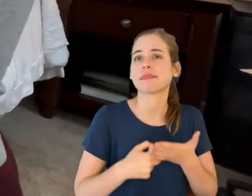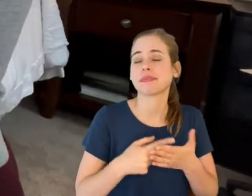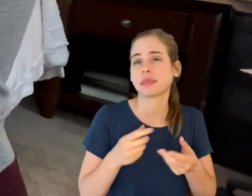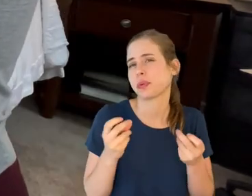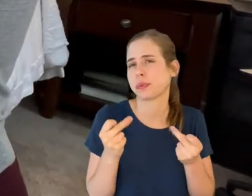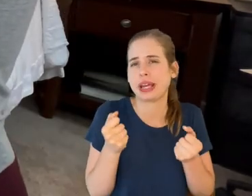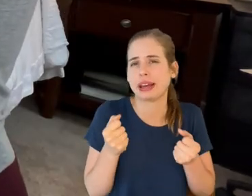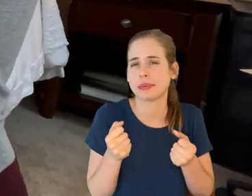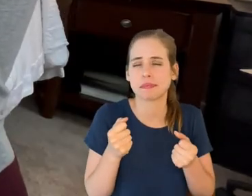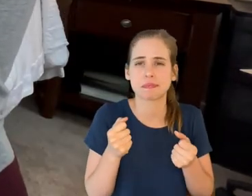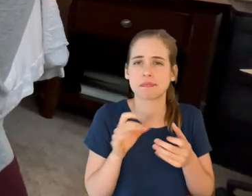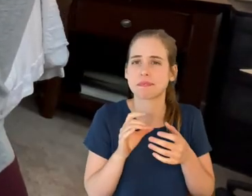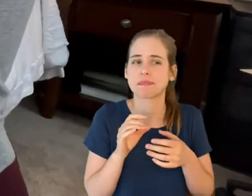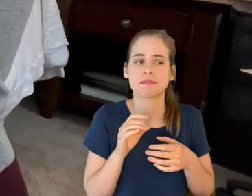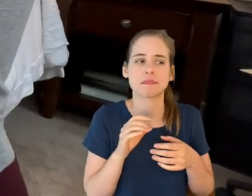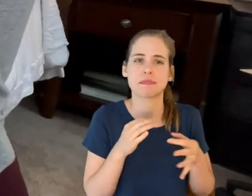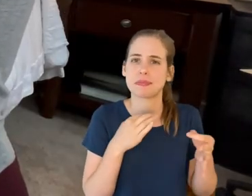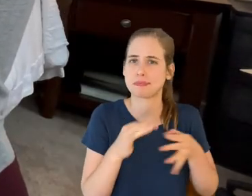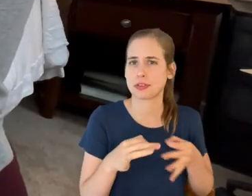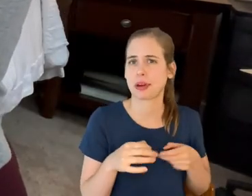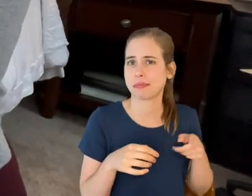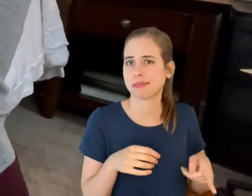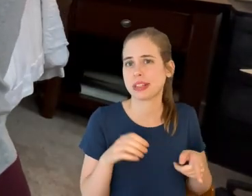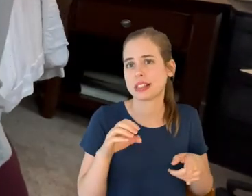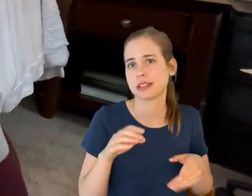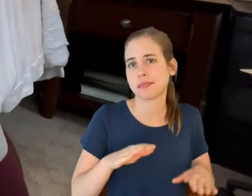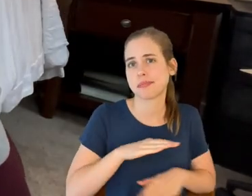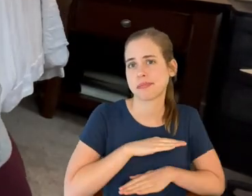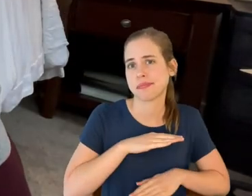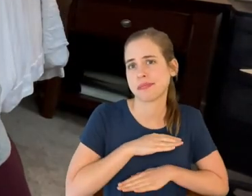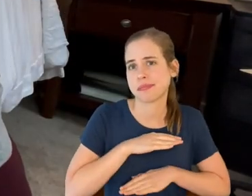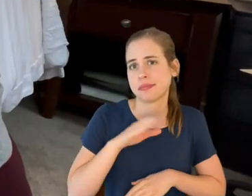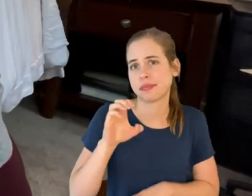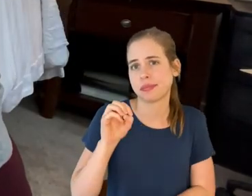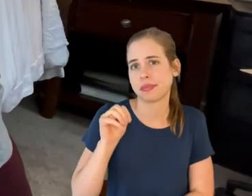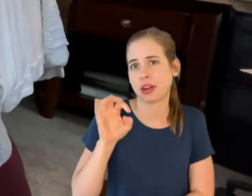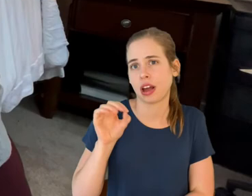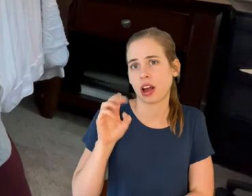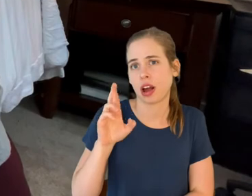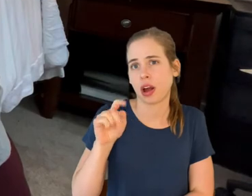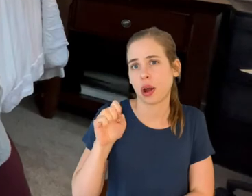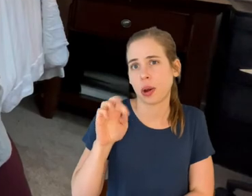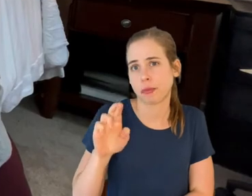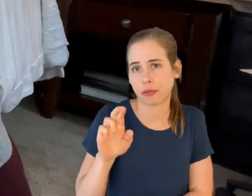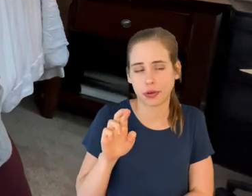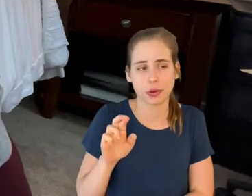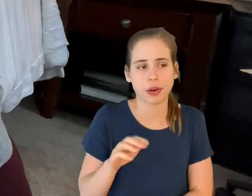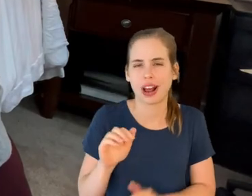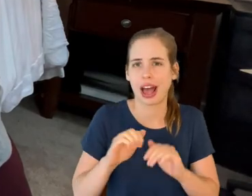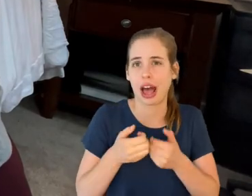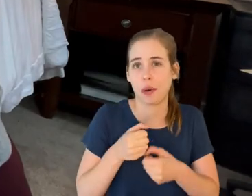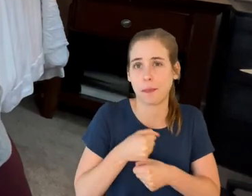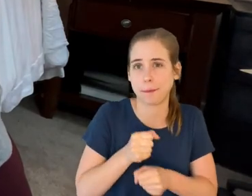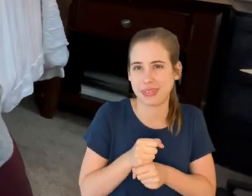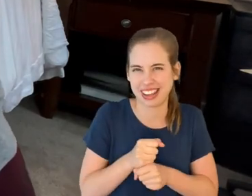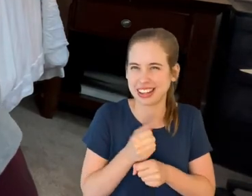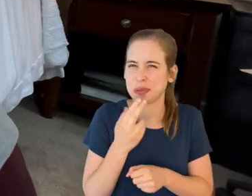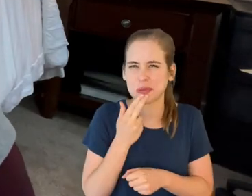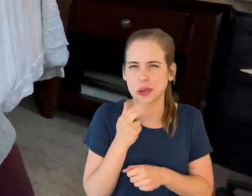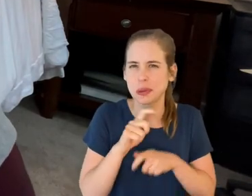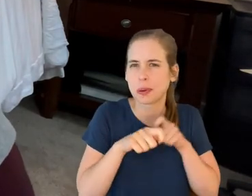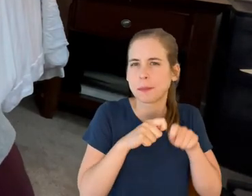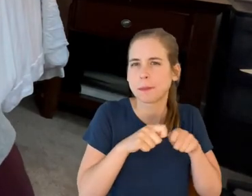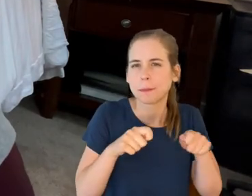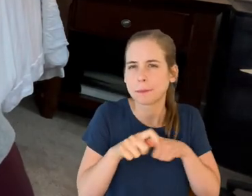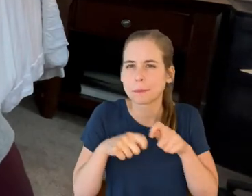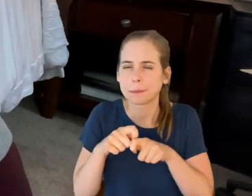the comforter and the way it's made. So we've got these cute little like bow ties. There's not too